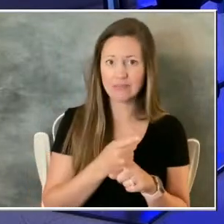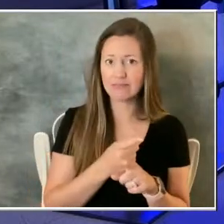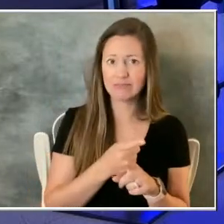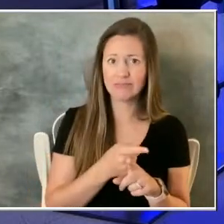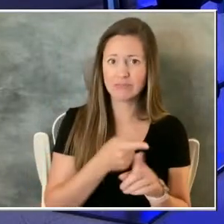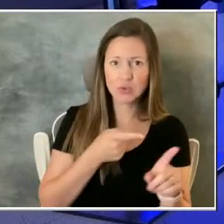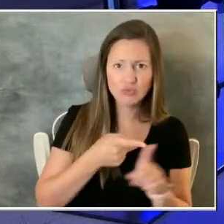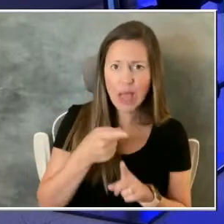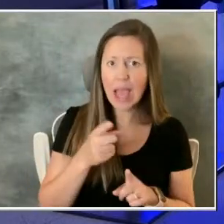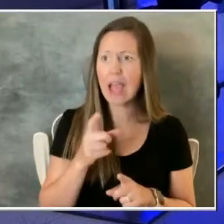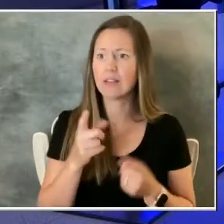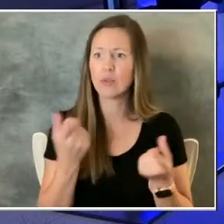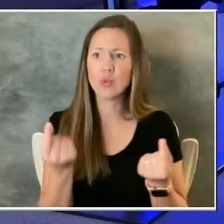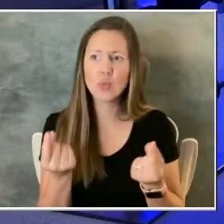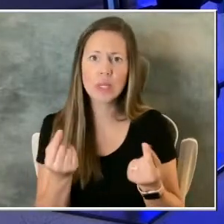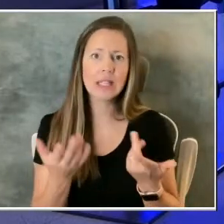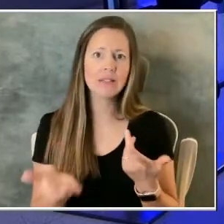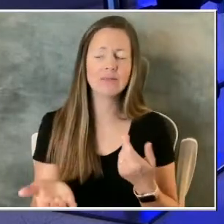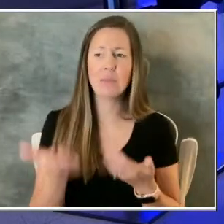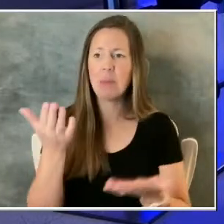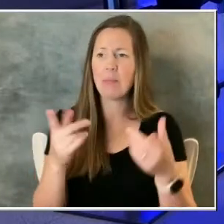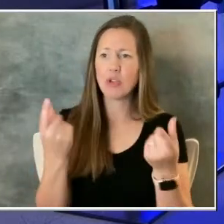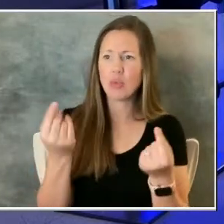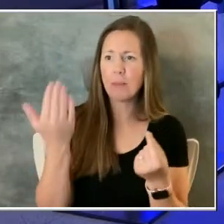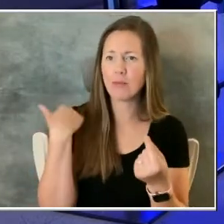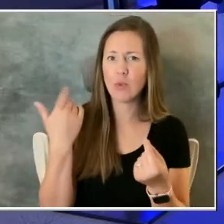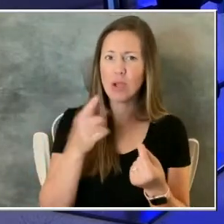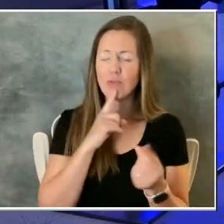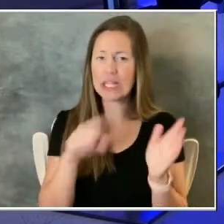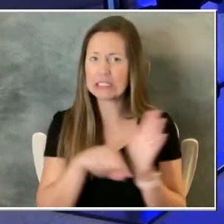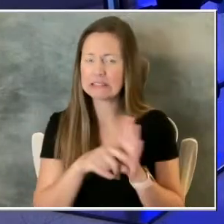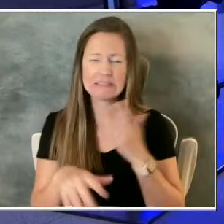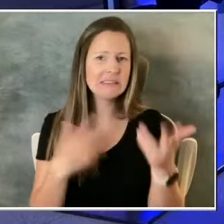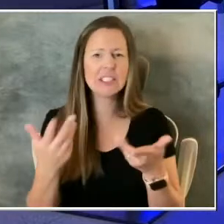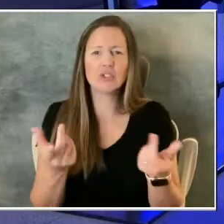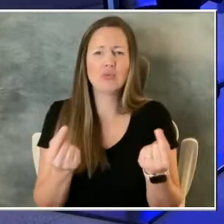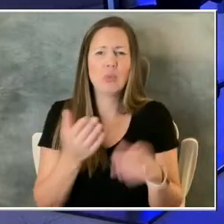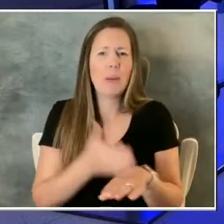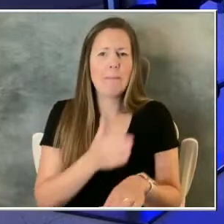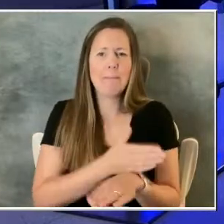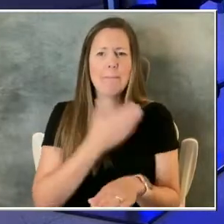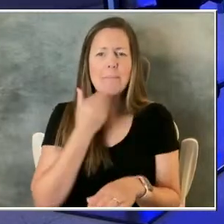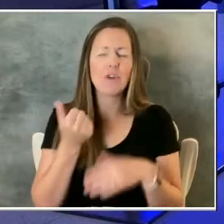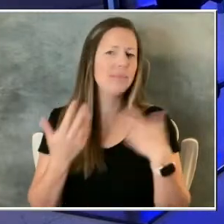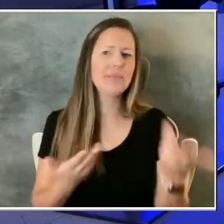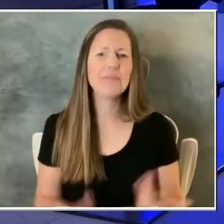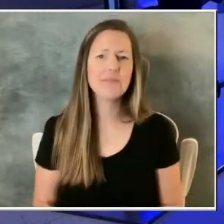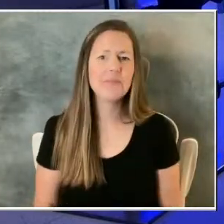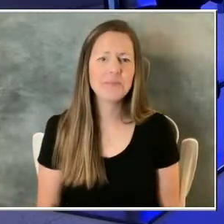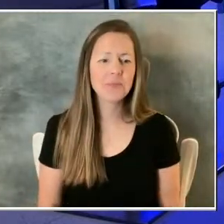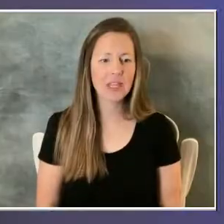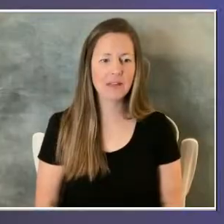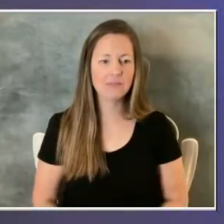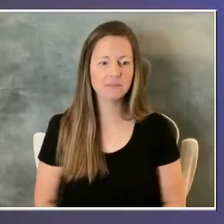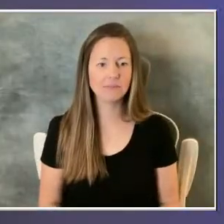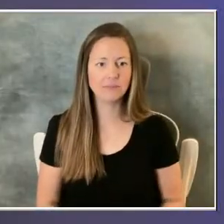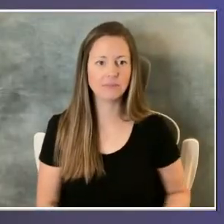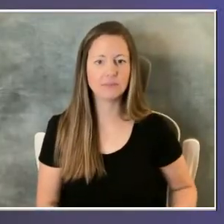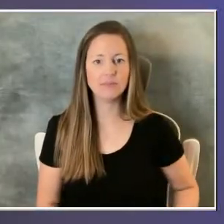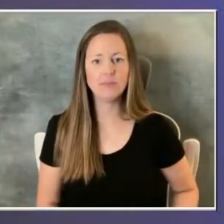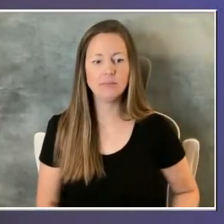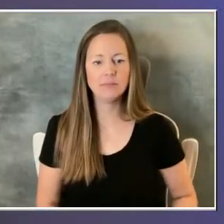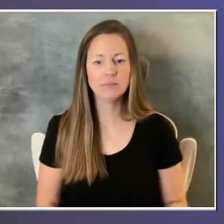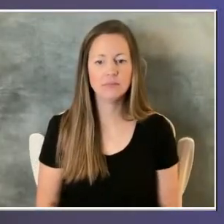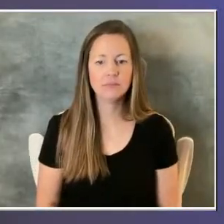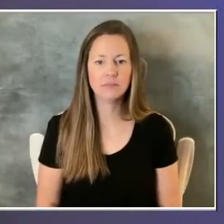What was she doing that one could stay away from? What could she do better? So on and so forth. One thing that I like what